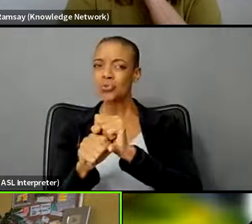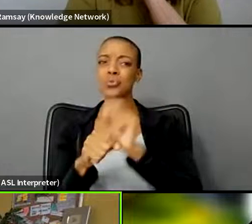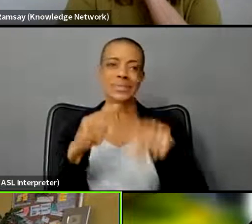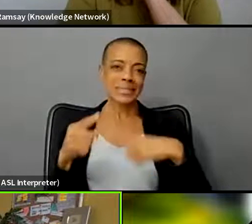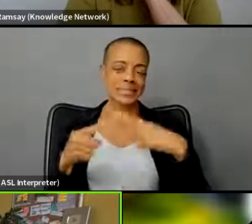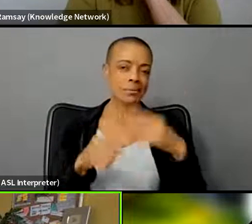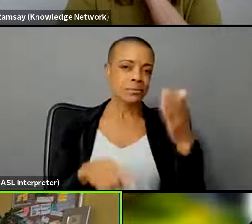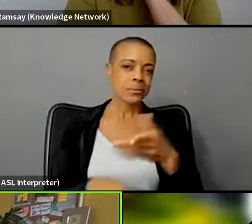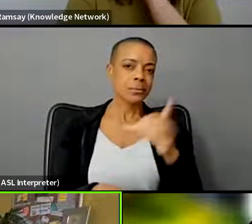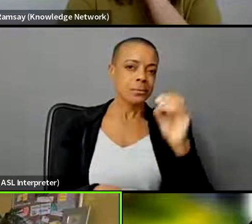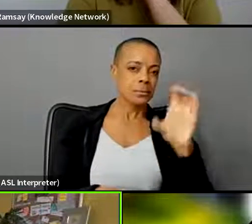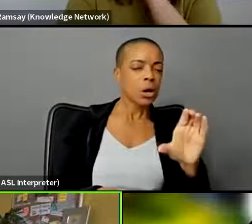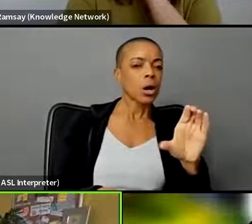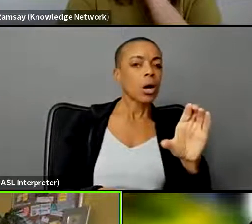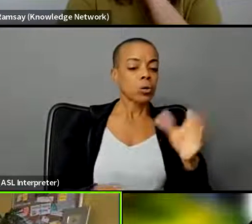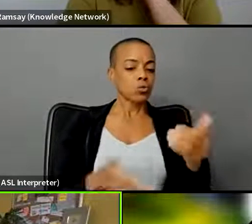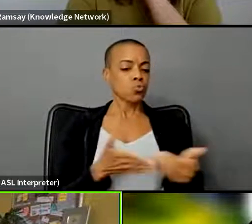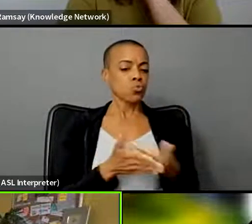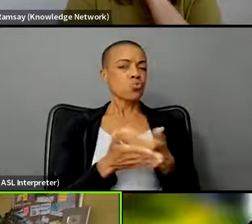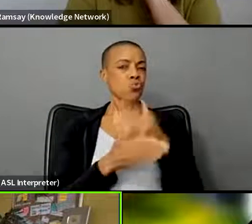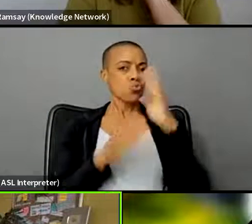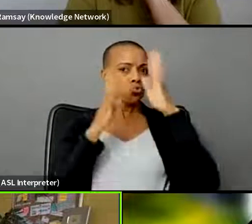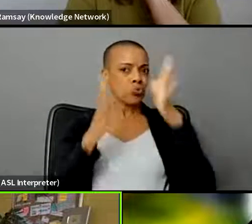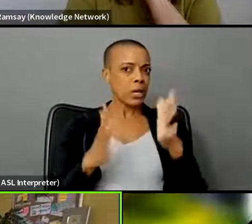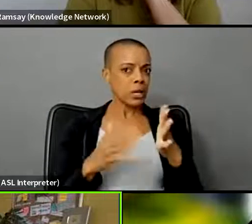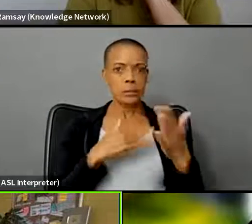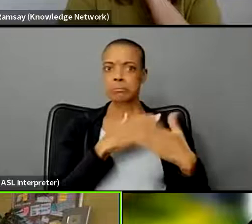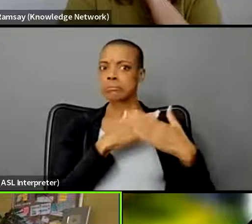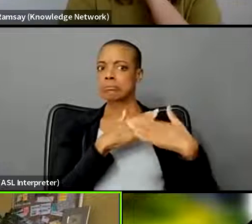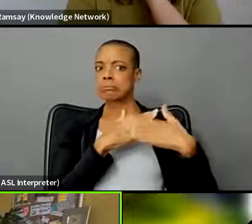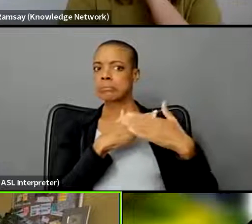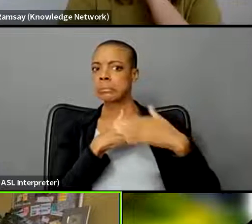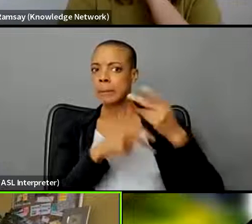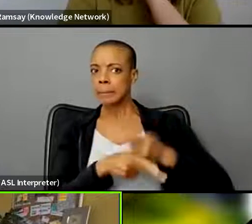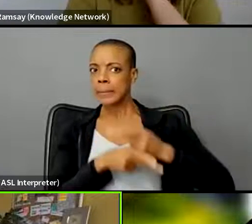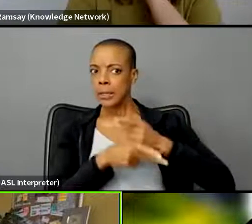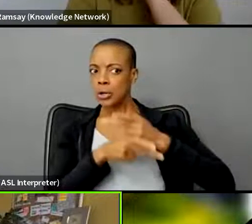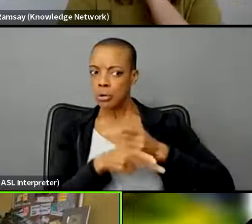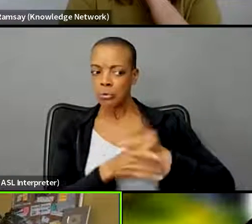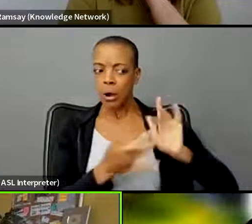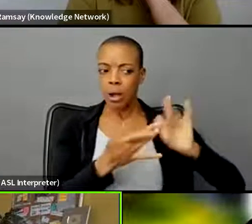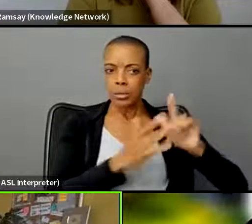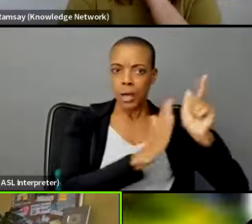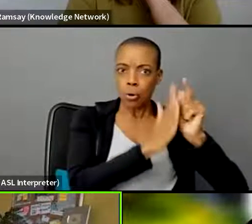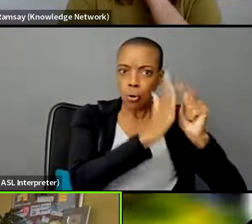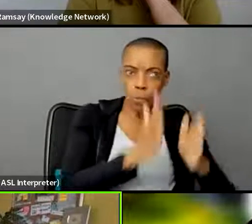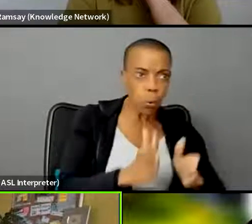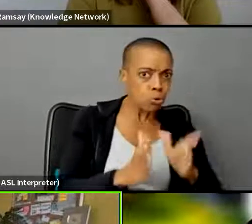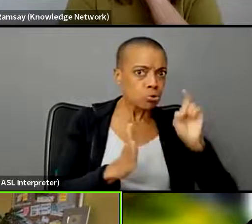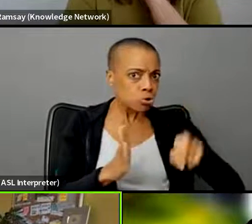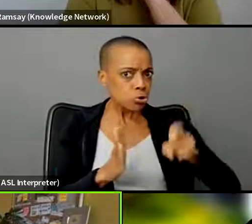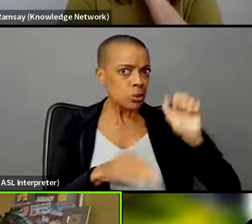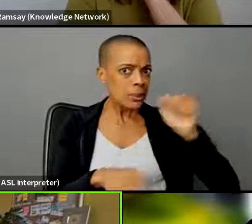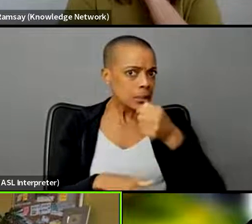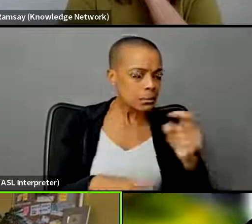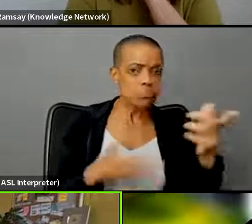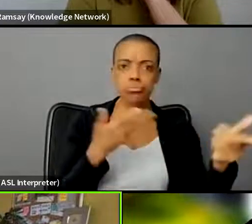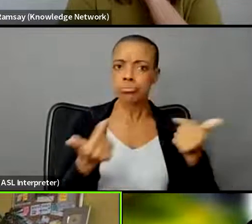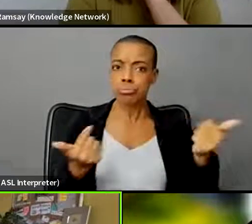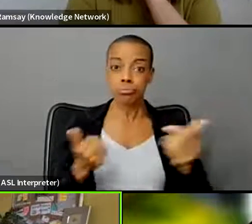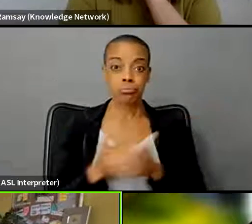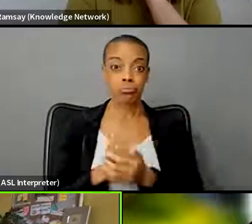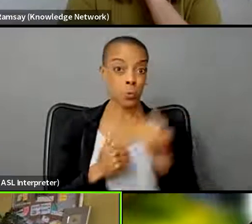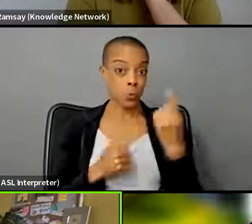what emerging creators should be careful about? What should we be talking to our lawyers about? Would one person like to volunteer to answer this